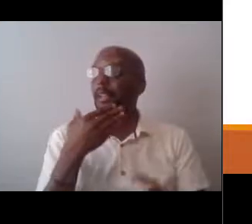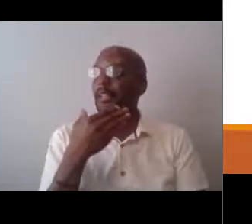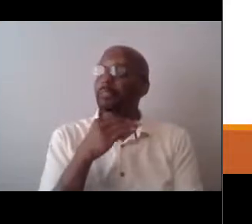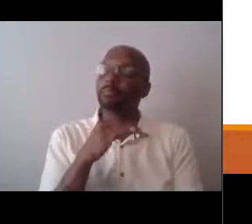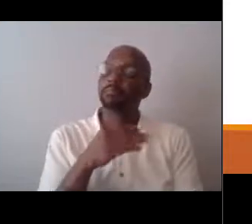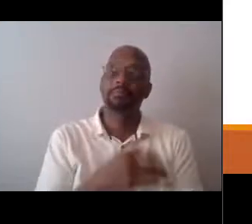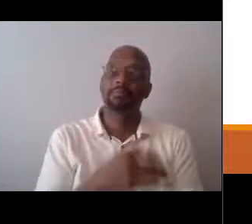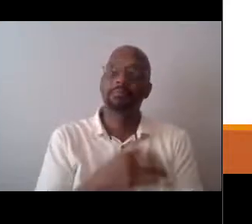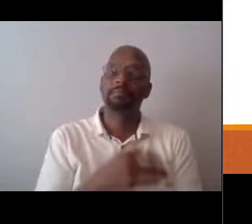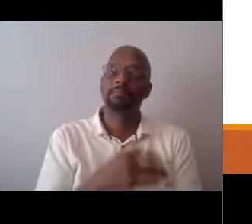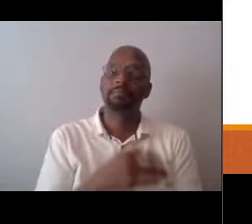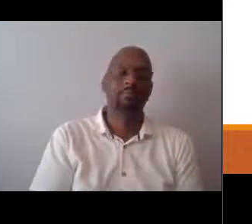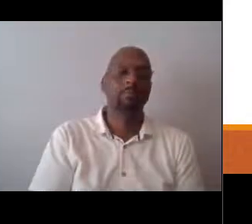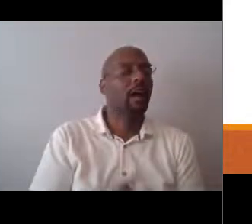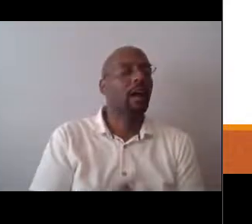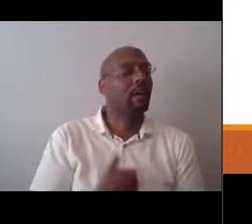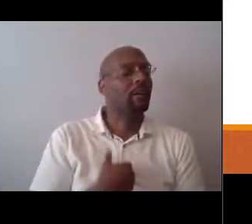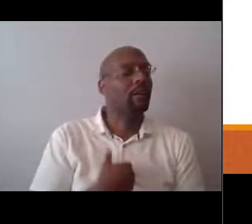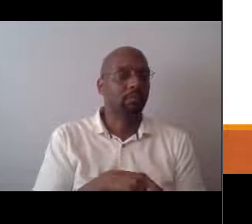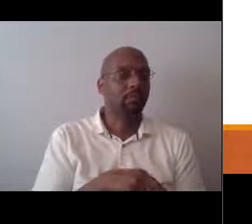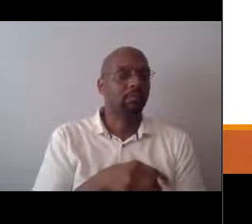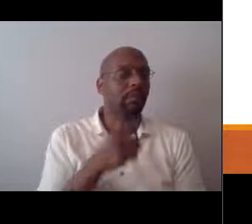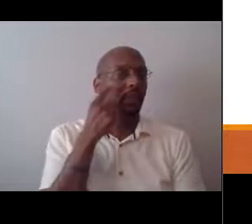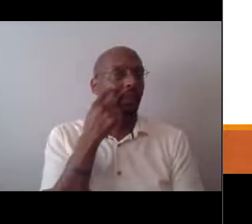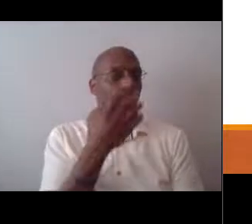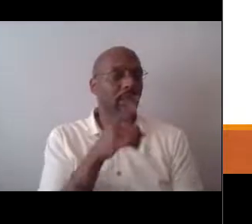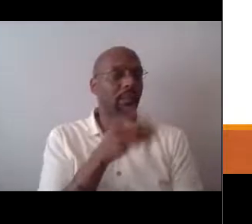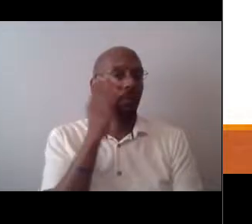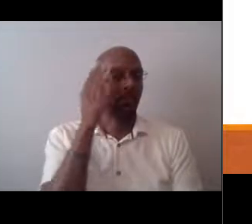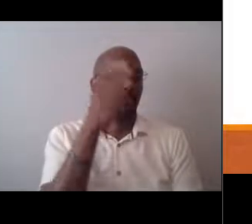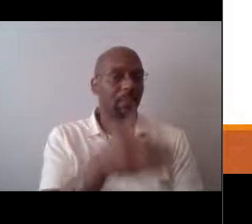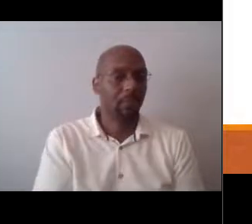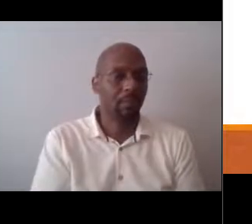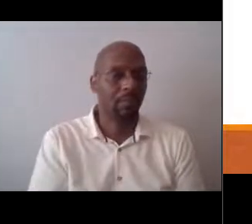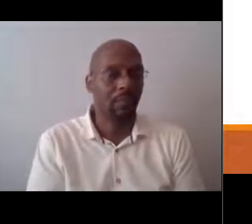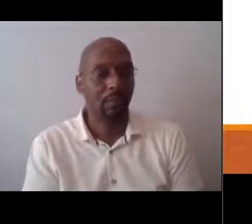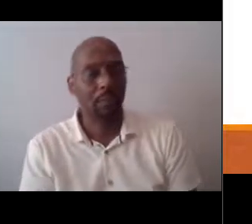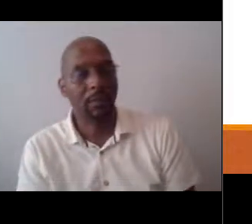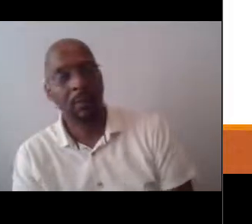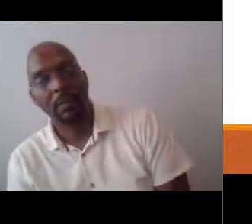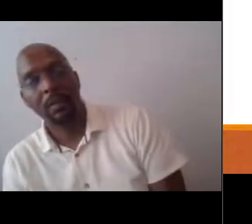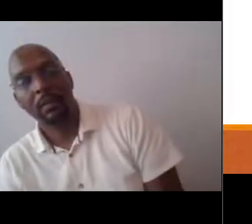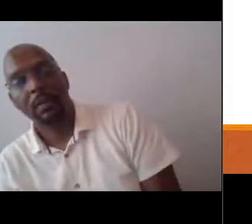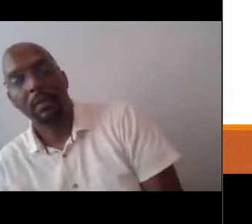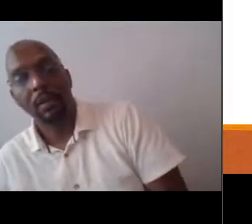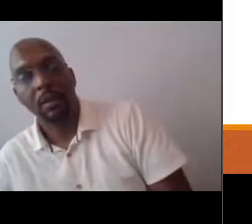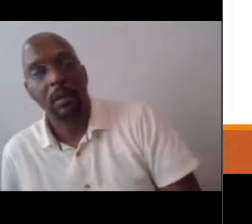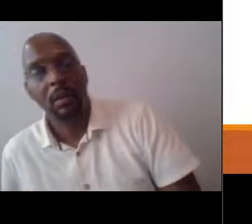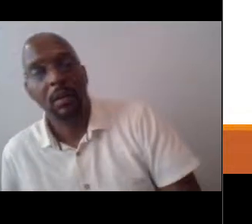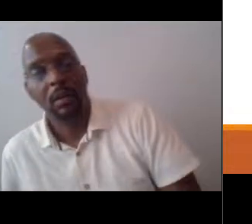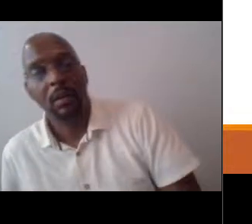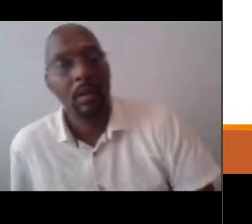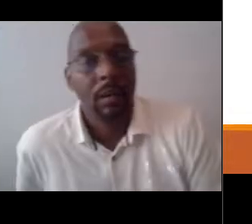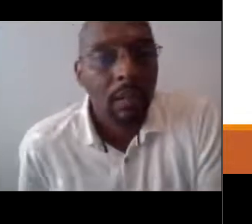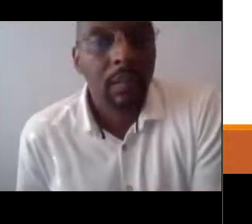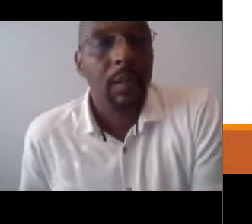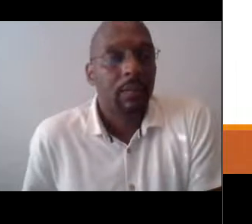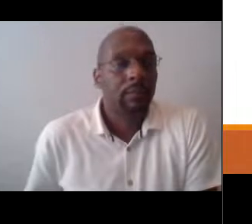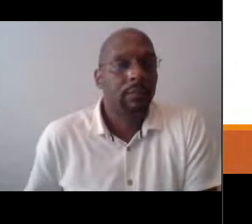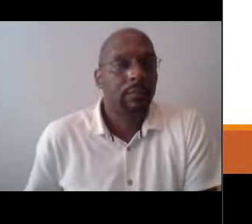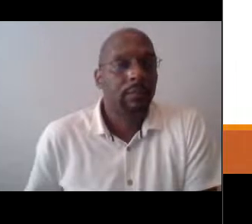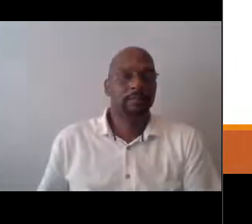I did have a question, but I think I'm going to wait because I have a whole line of people waiting to ask you a question, but mine is only, and then